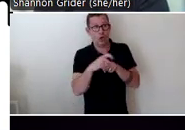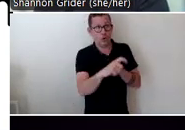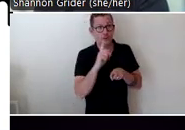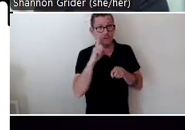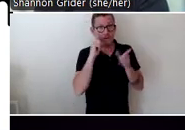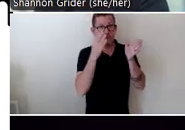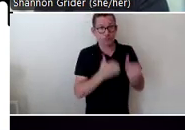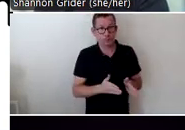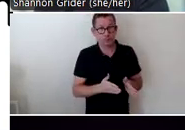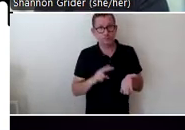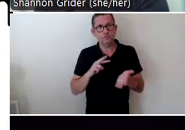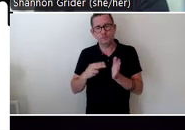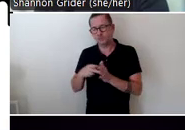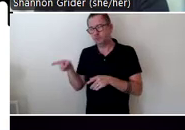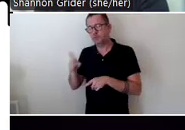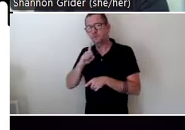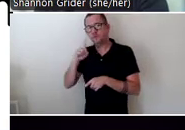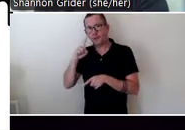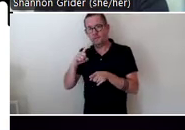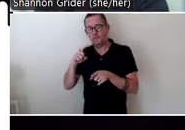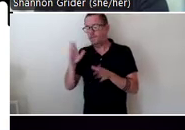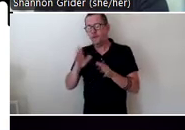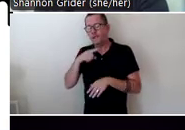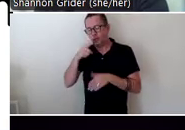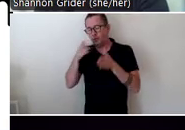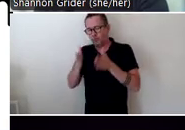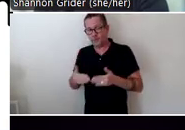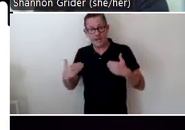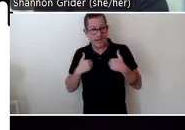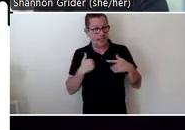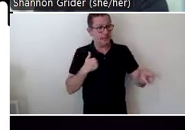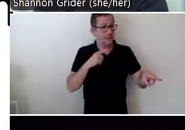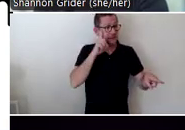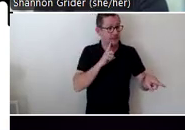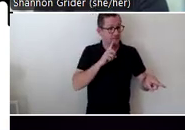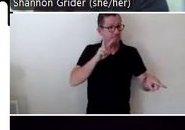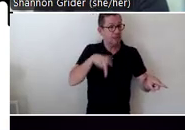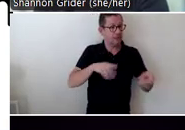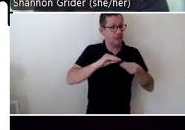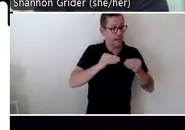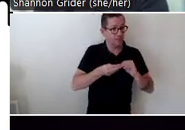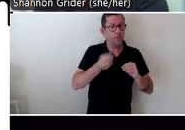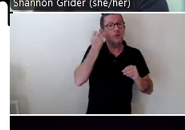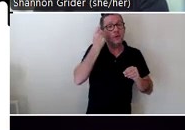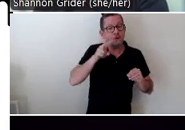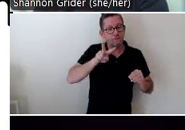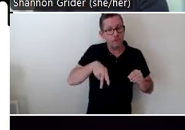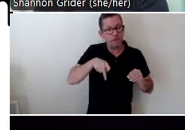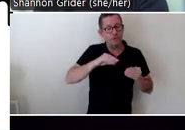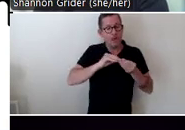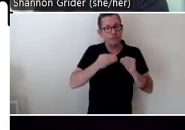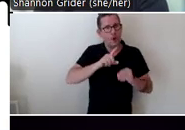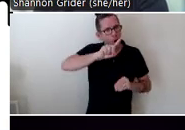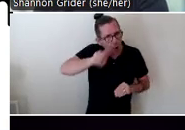If there's a hearing person who's trying to call a deaf person, of course, then this is in the reverse order. The hearing person has a phone